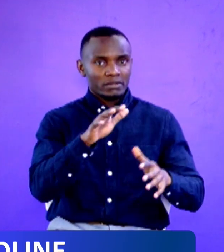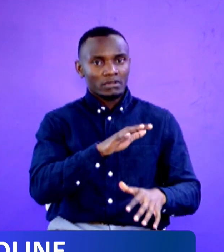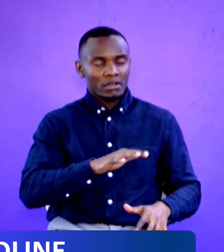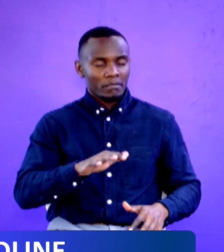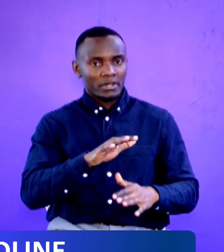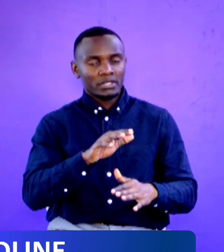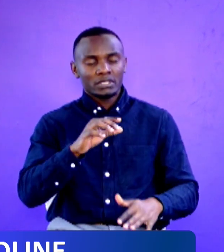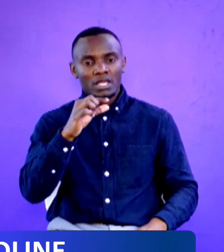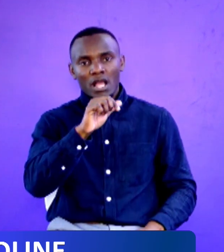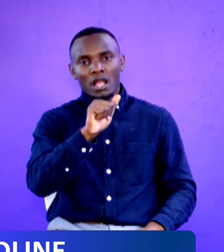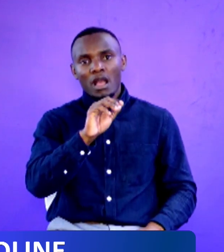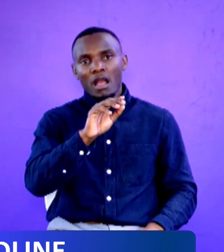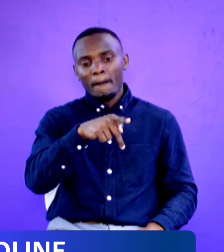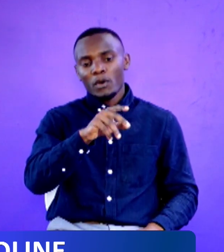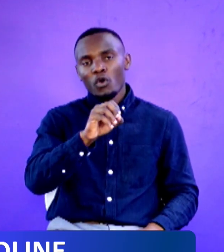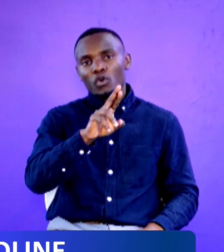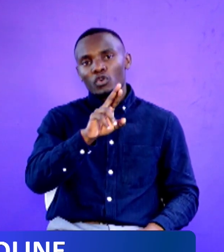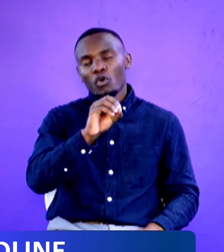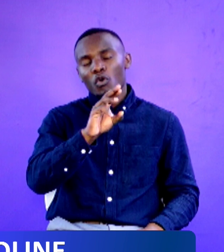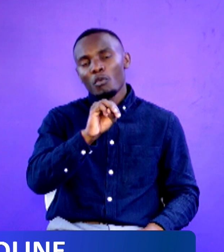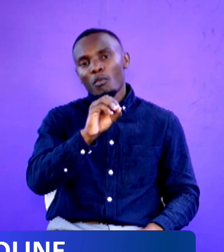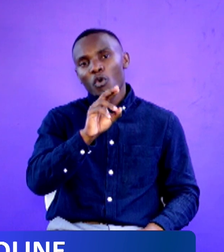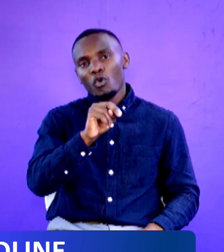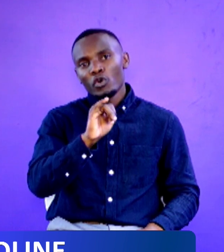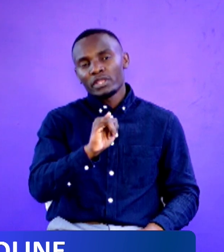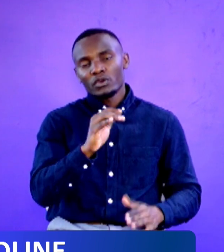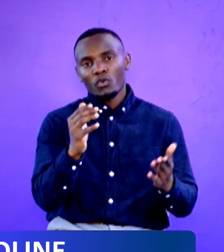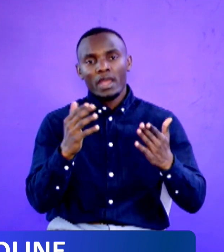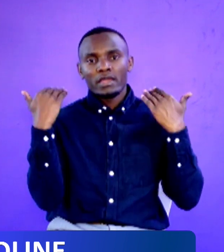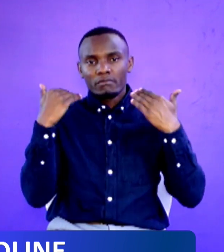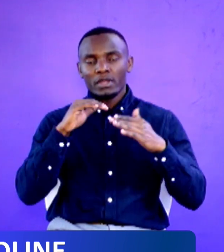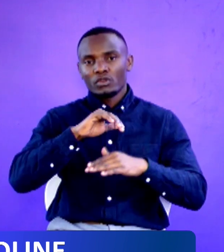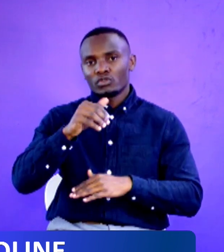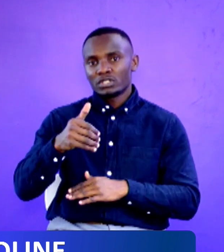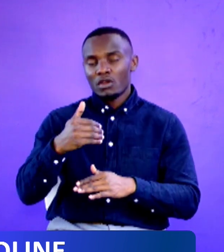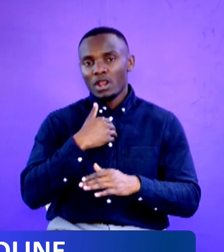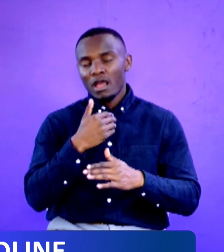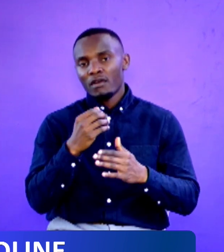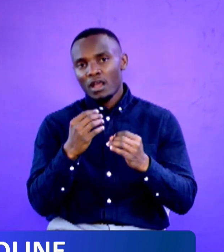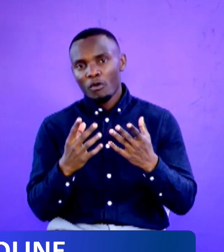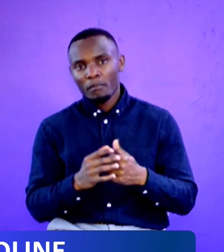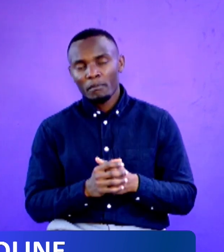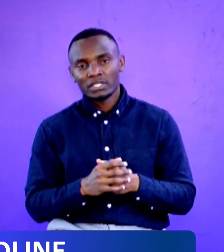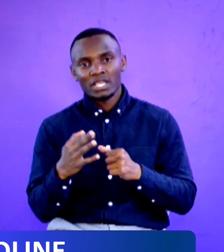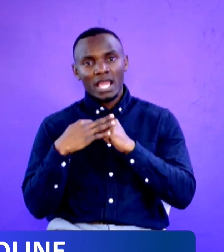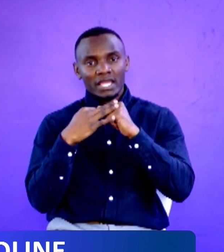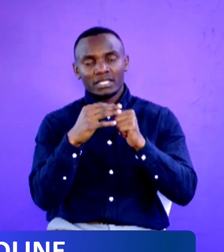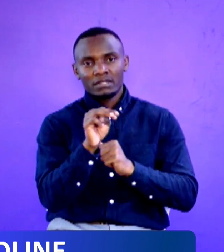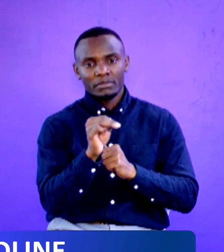Gakoromone in Meru town, costing 800 million Kenyan shillings. Others are in Kianjai,